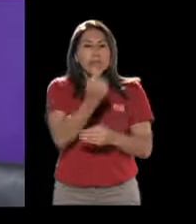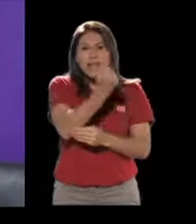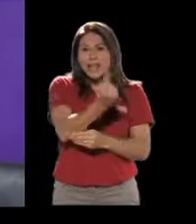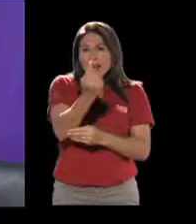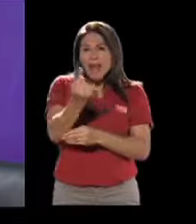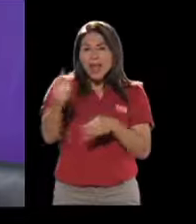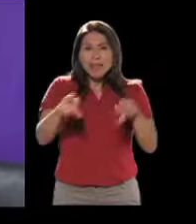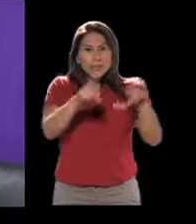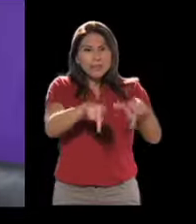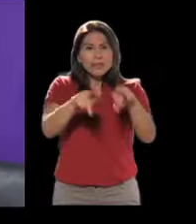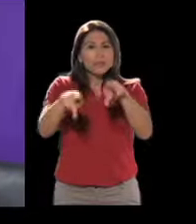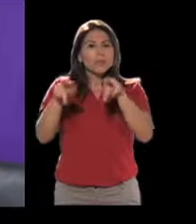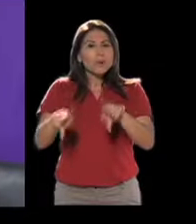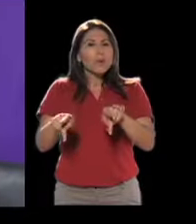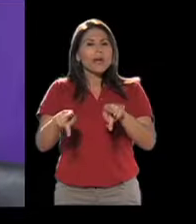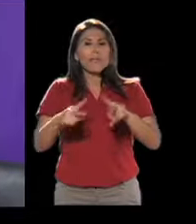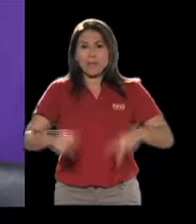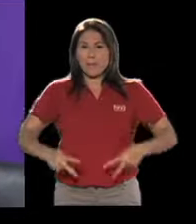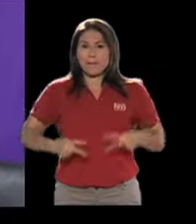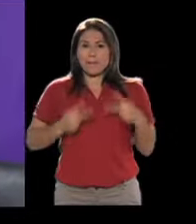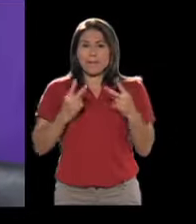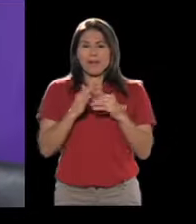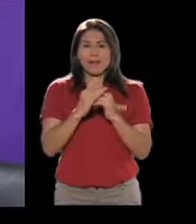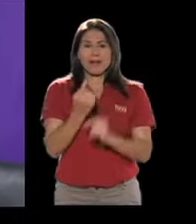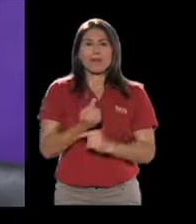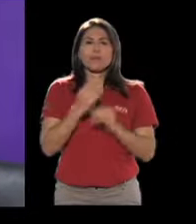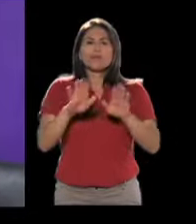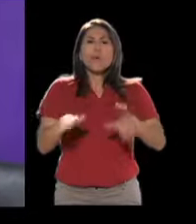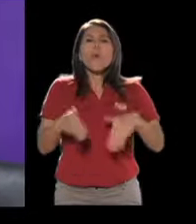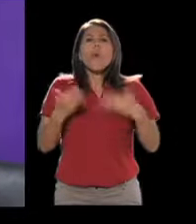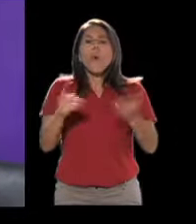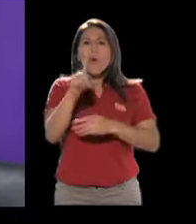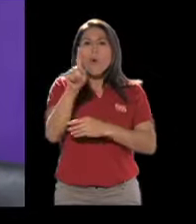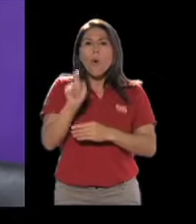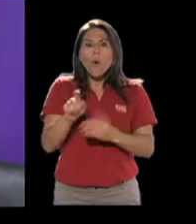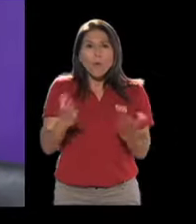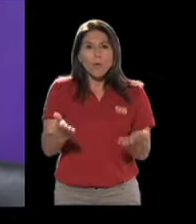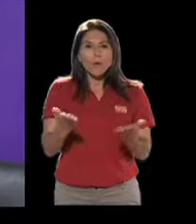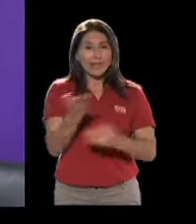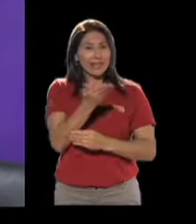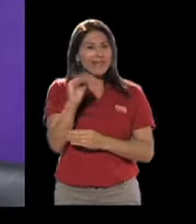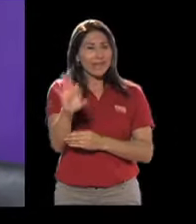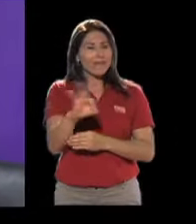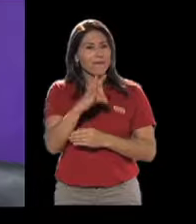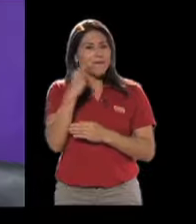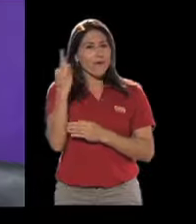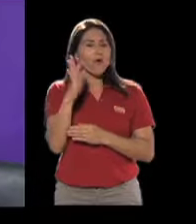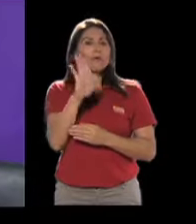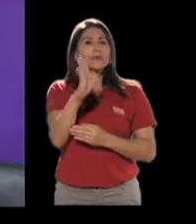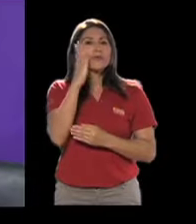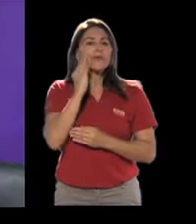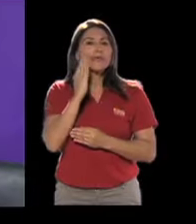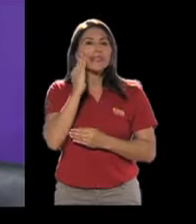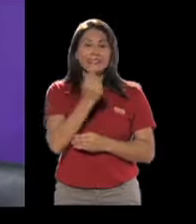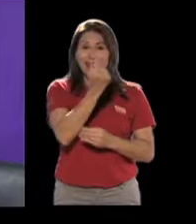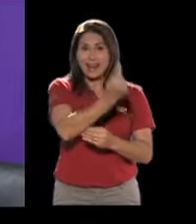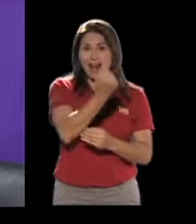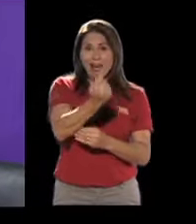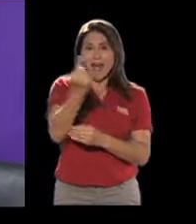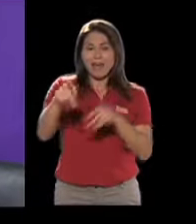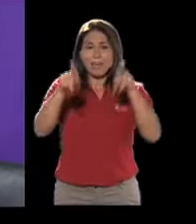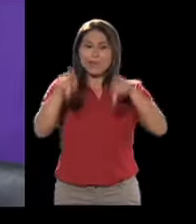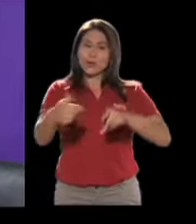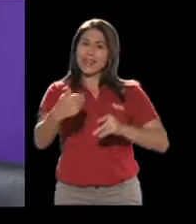one experimenta el experiences autismo, autism, that que every tan person intensamente has lo experimenta, potential, cada their persona own tiene personal